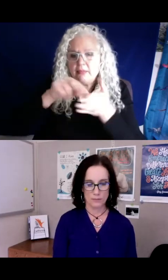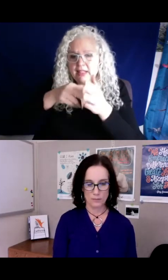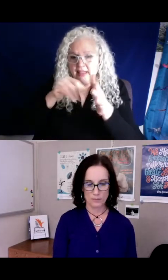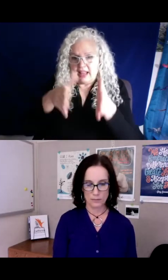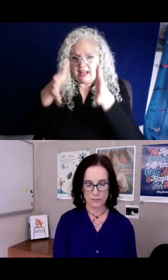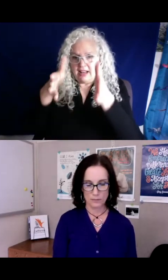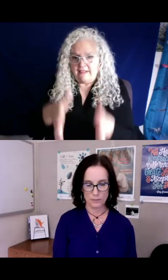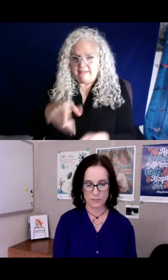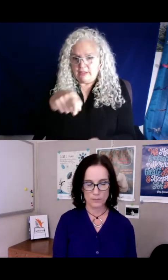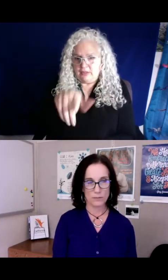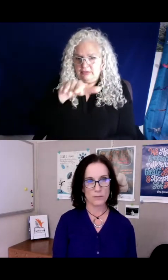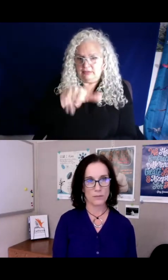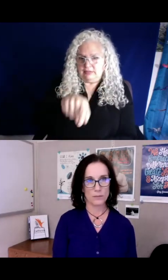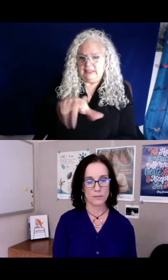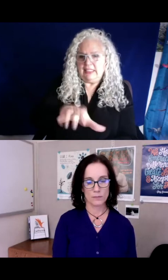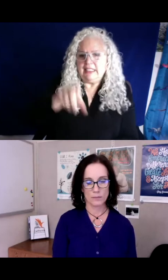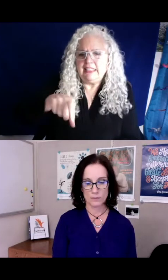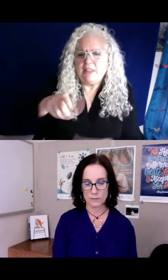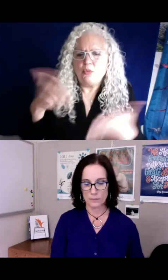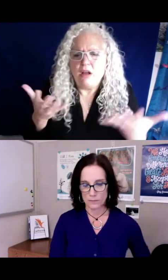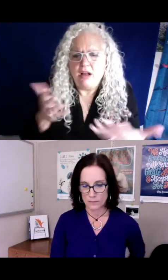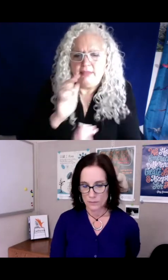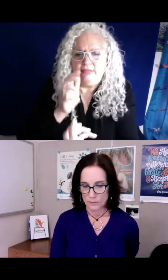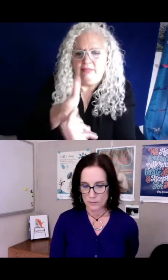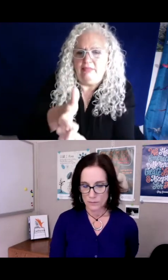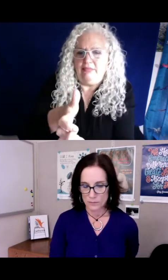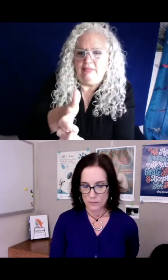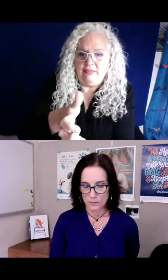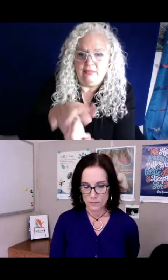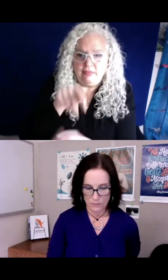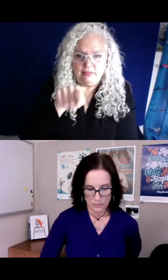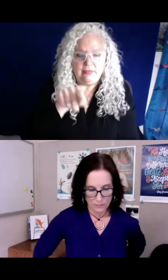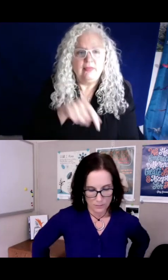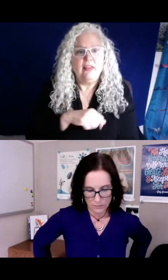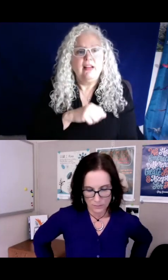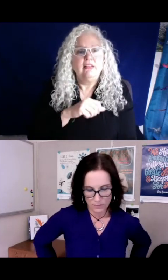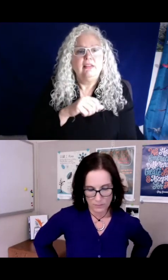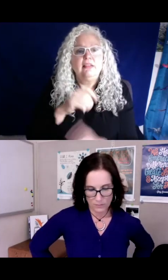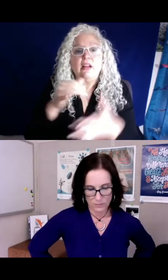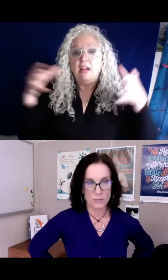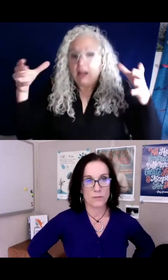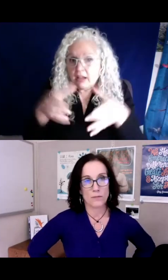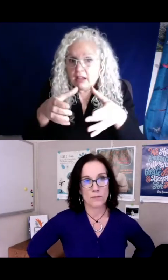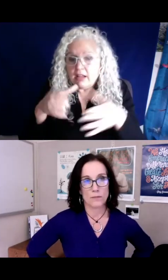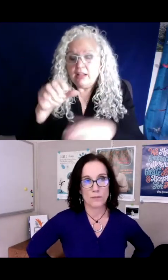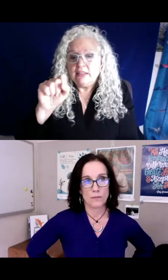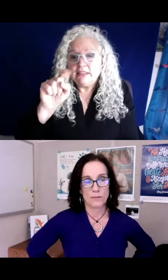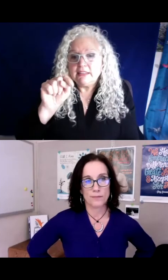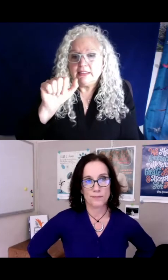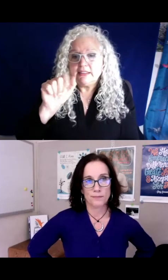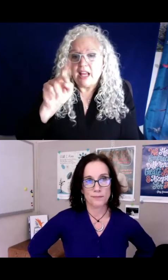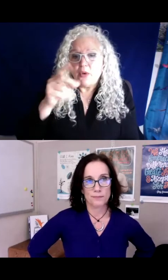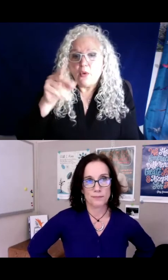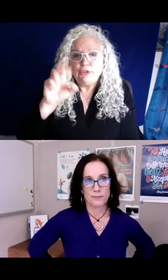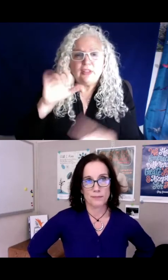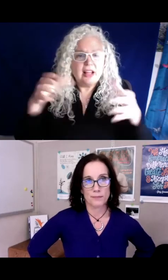individualized. So I want to emphasize that term. That means your child as a person, as an individual, and what would fit them specifically.